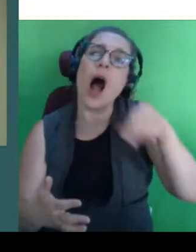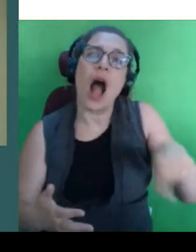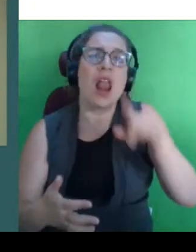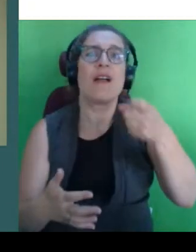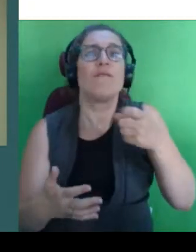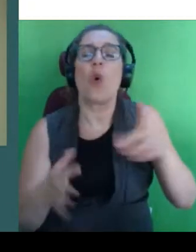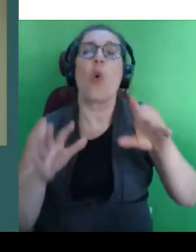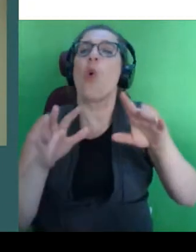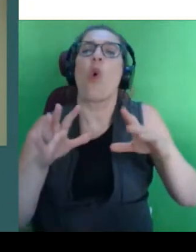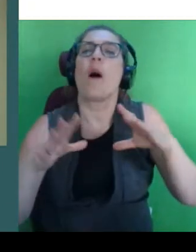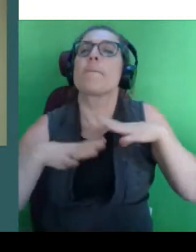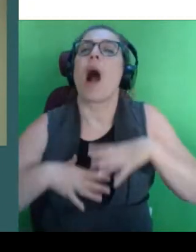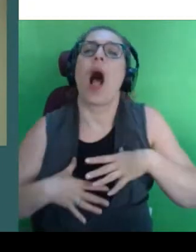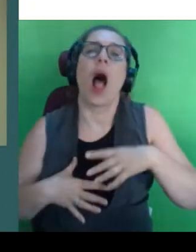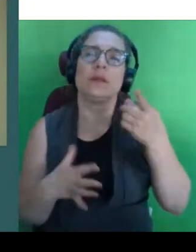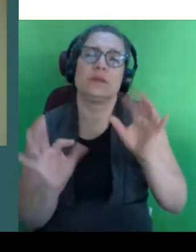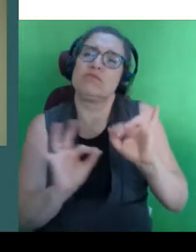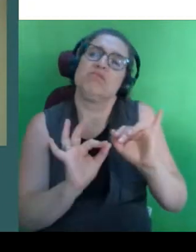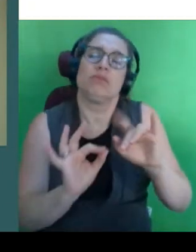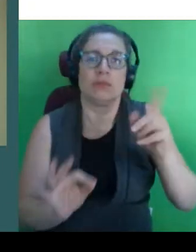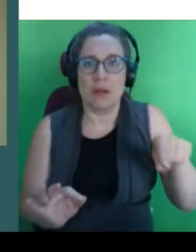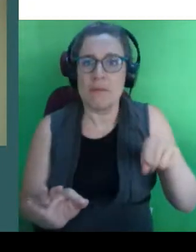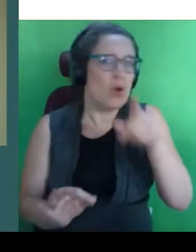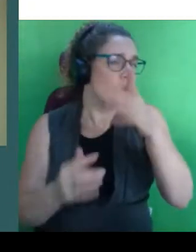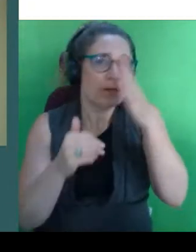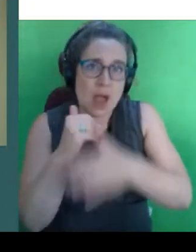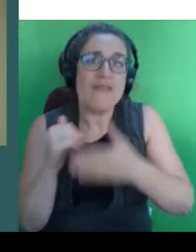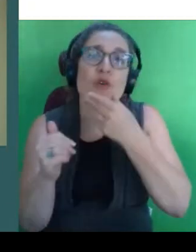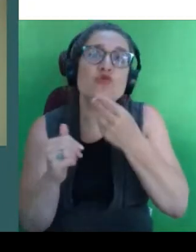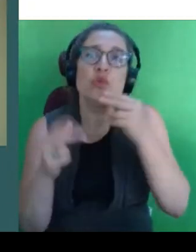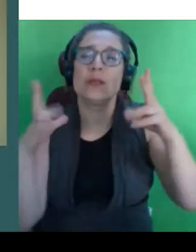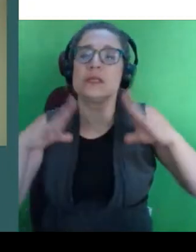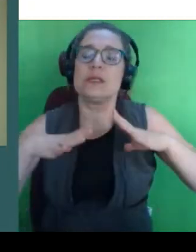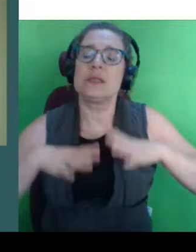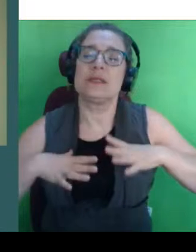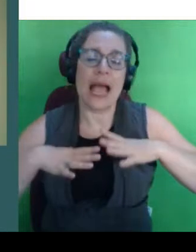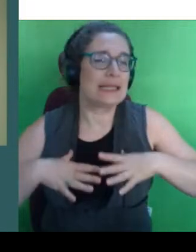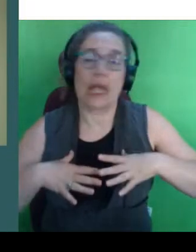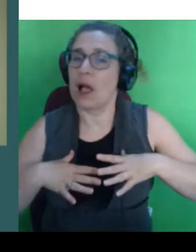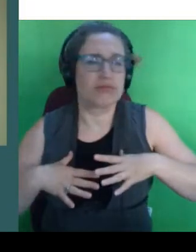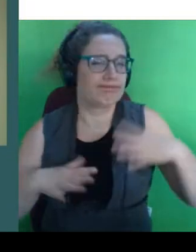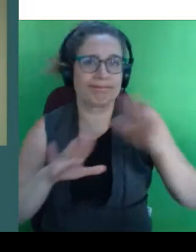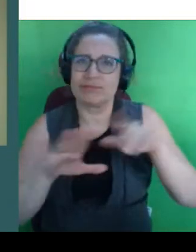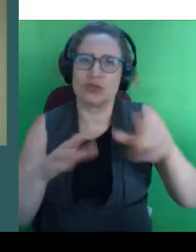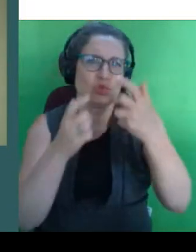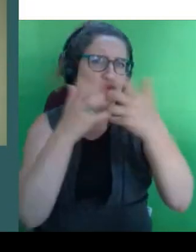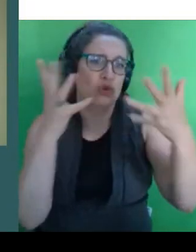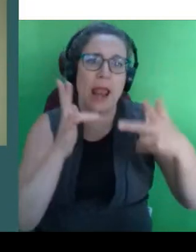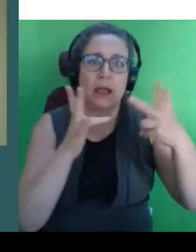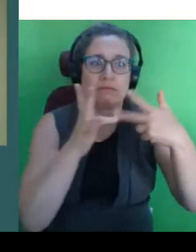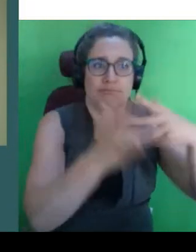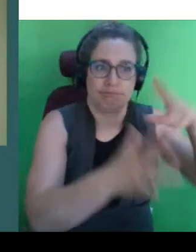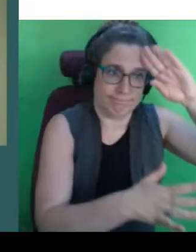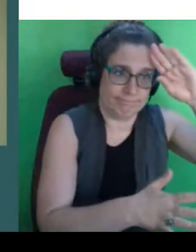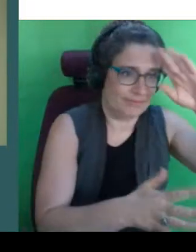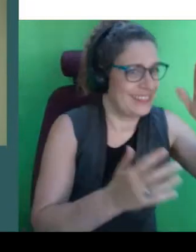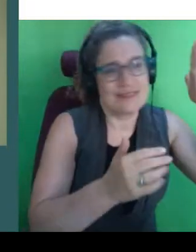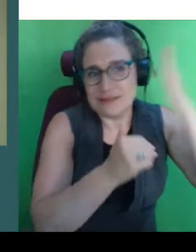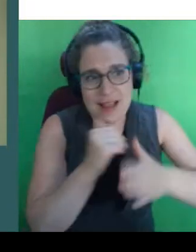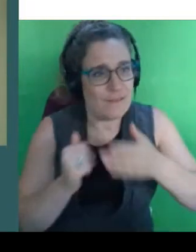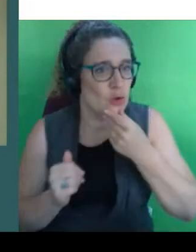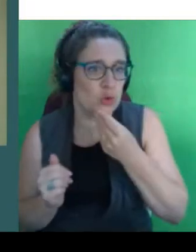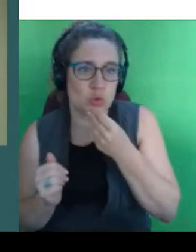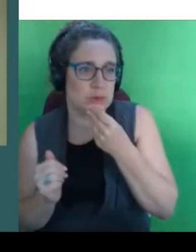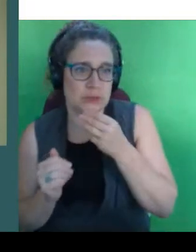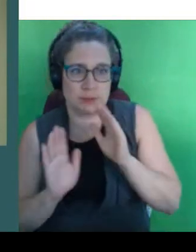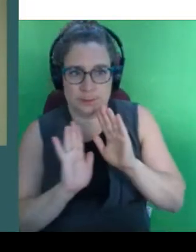Never use a sedating antihistamine for anything these days. They have too many adverse effects. But they are